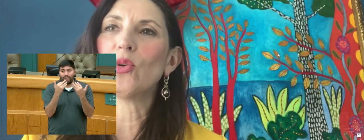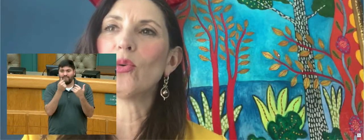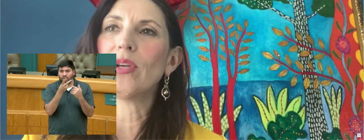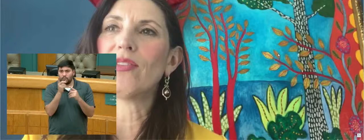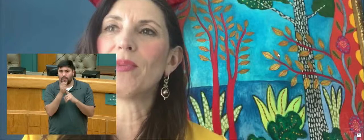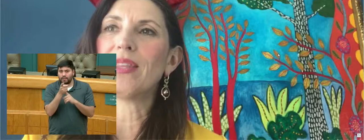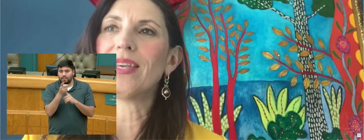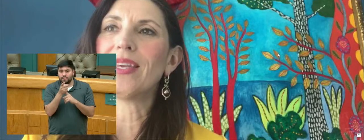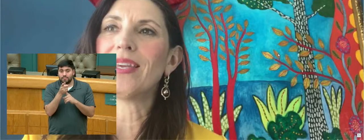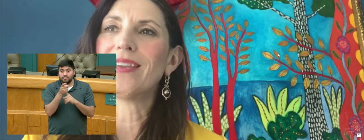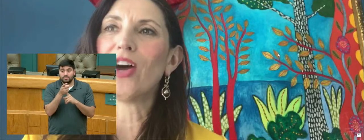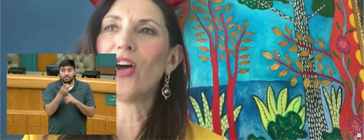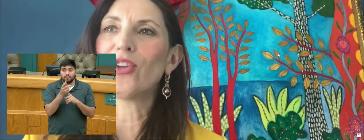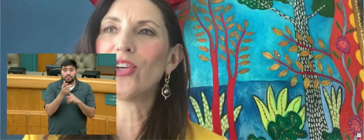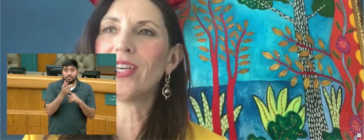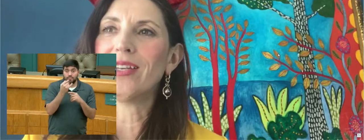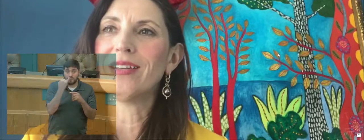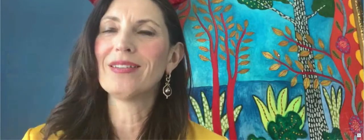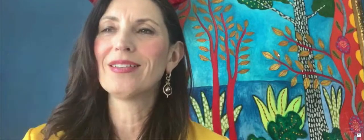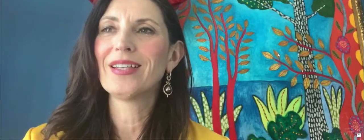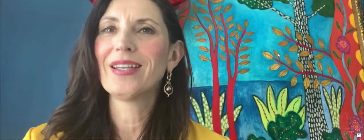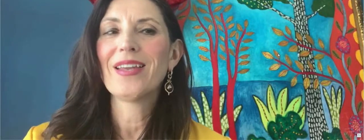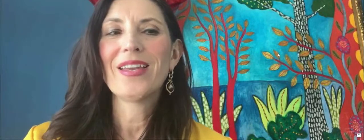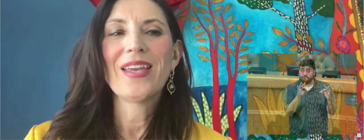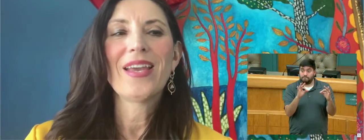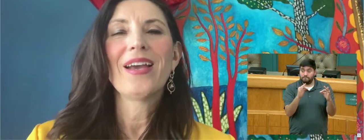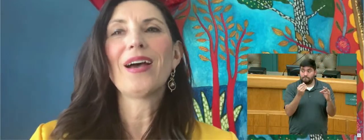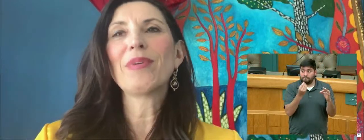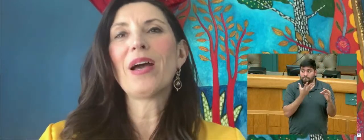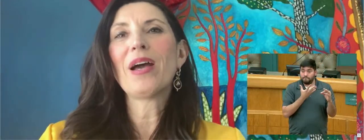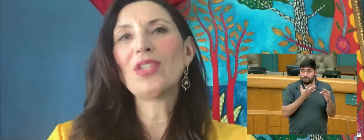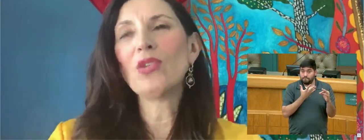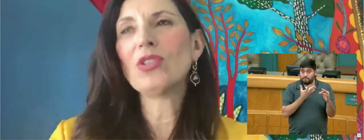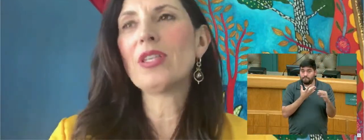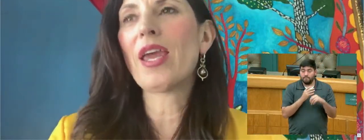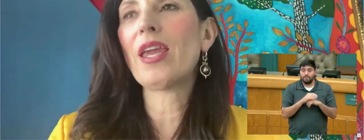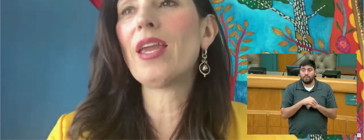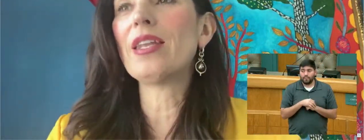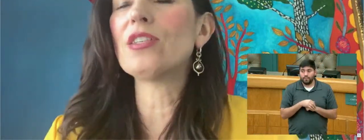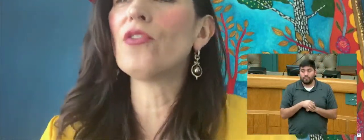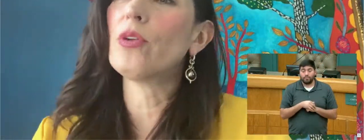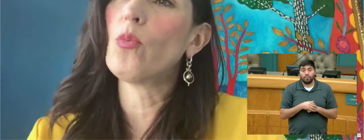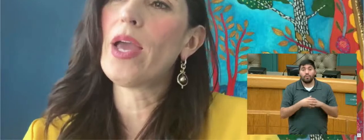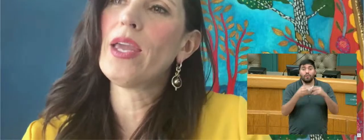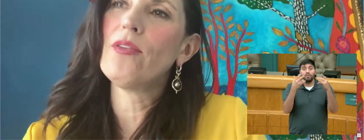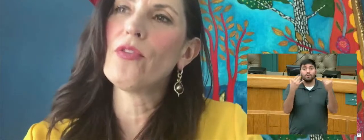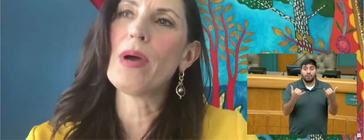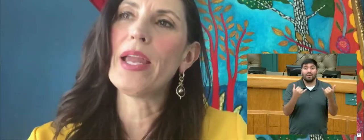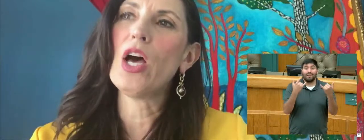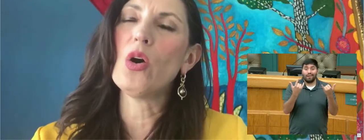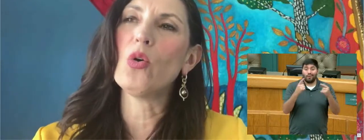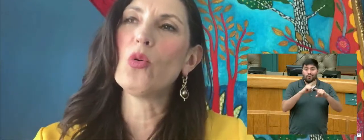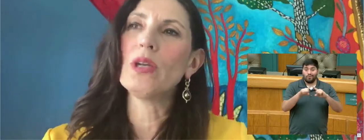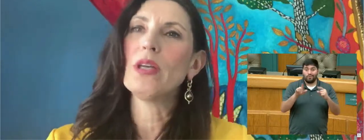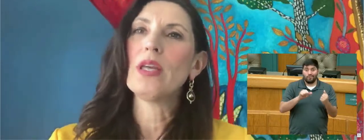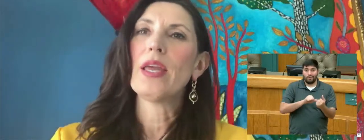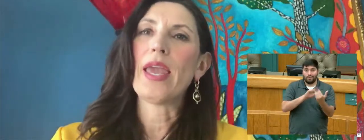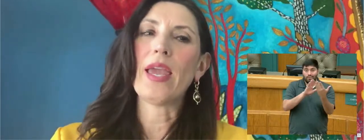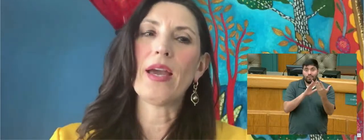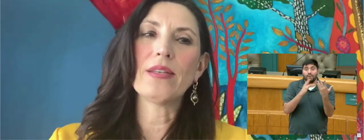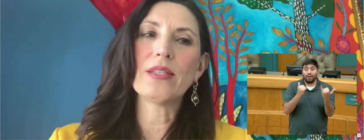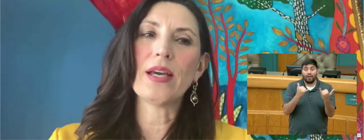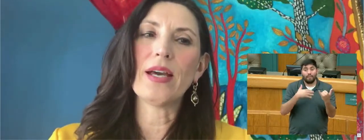a minute for somebody to give me the all good. I'm coming to you today in a different way from